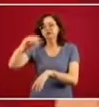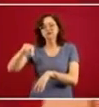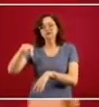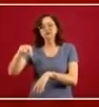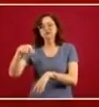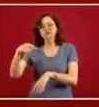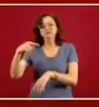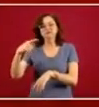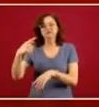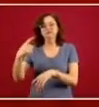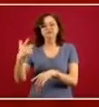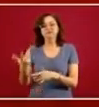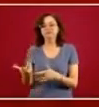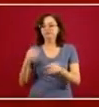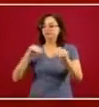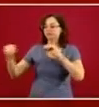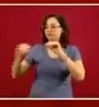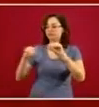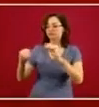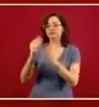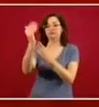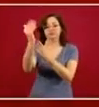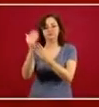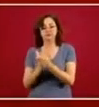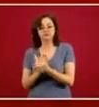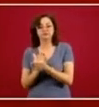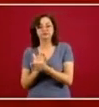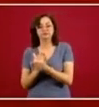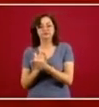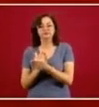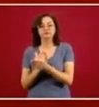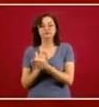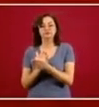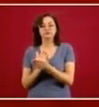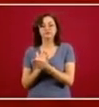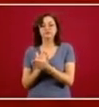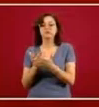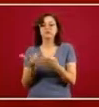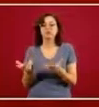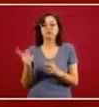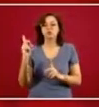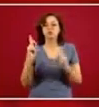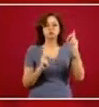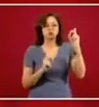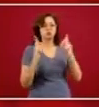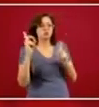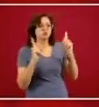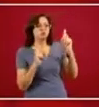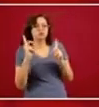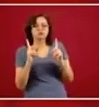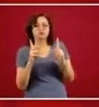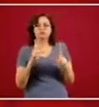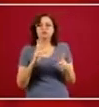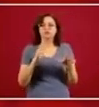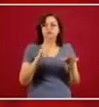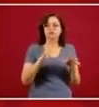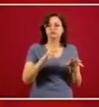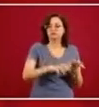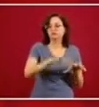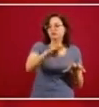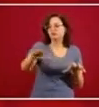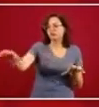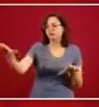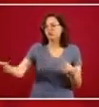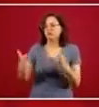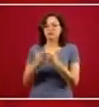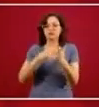Remember that the previous agreement basically states that we have to suspend all activities within non-essential sectors in order